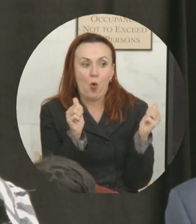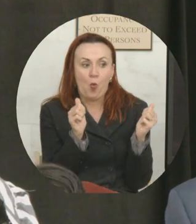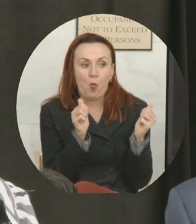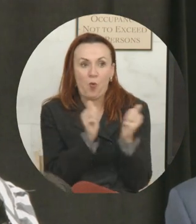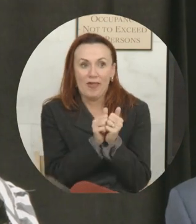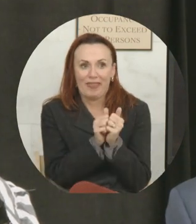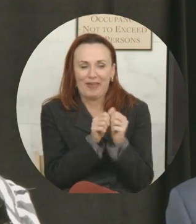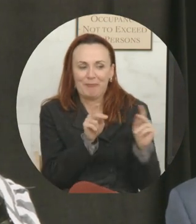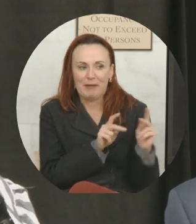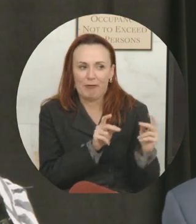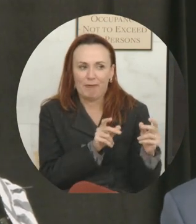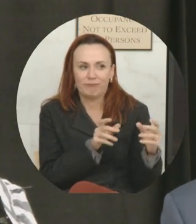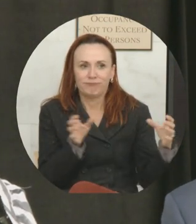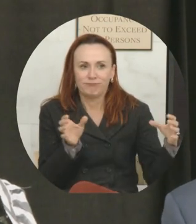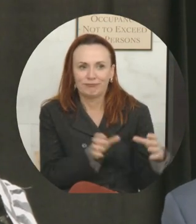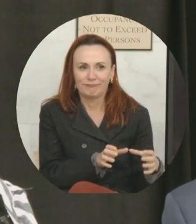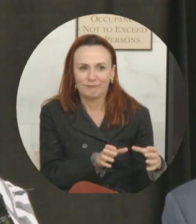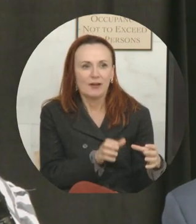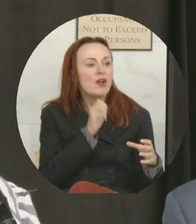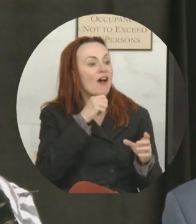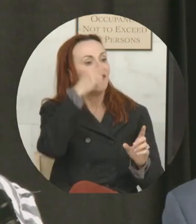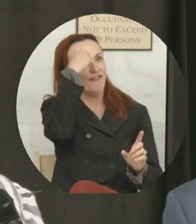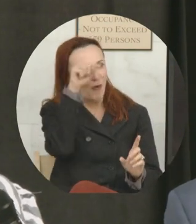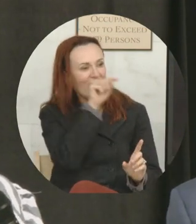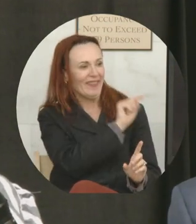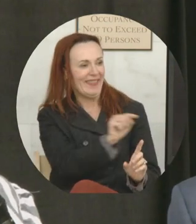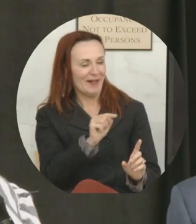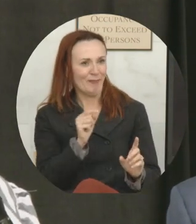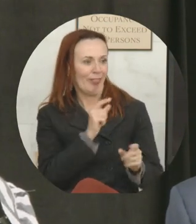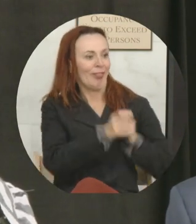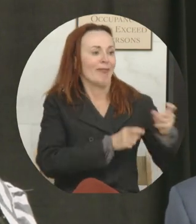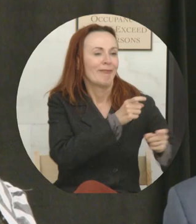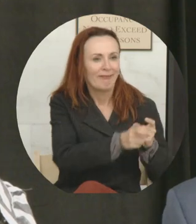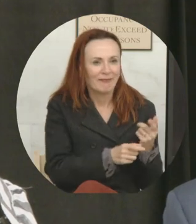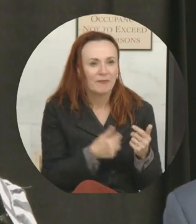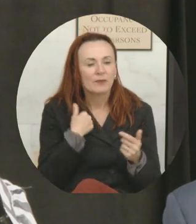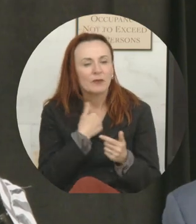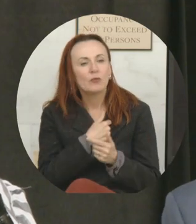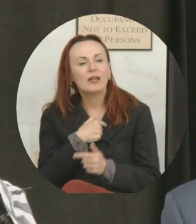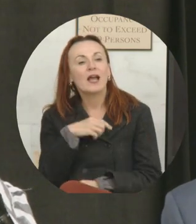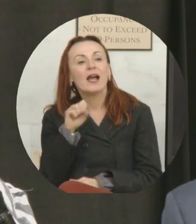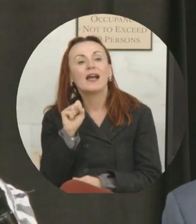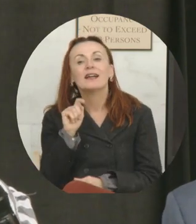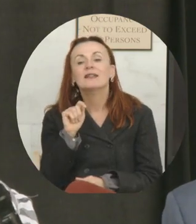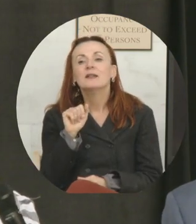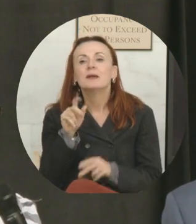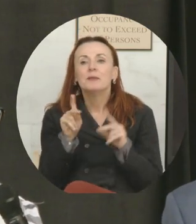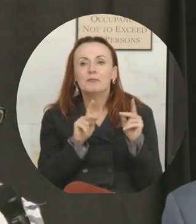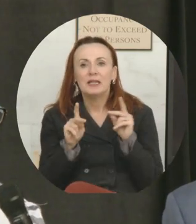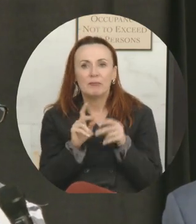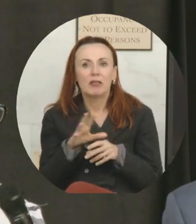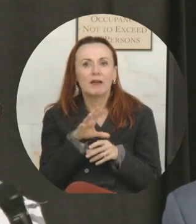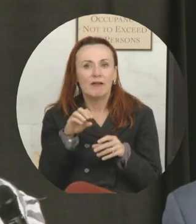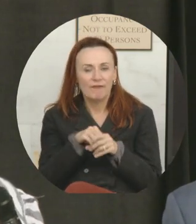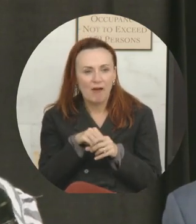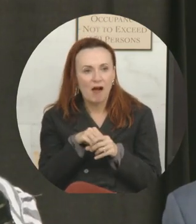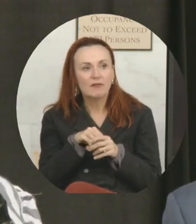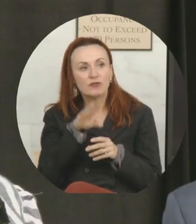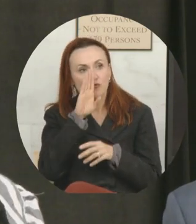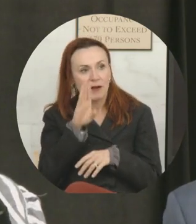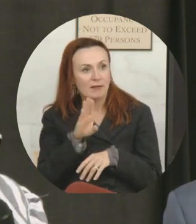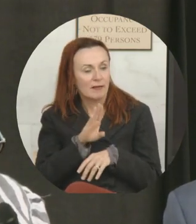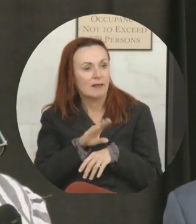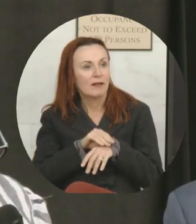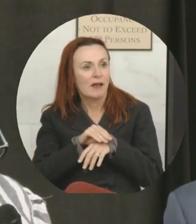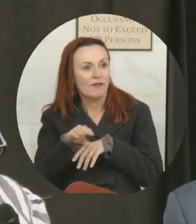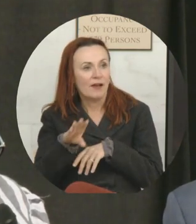them. And that you have all stakeholders at the table, those who will be directly affected by the benefit by